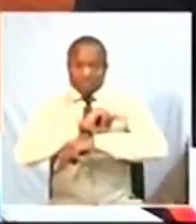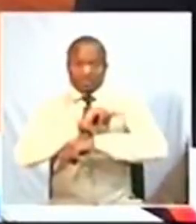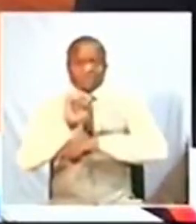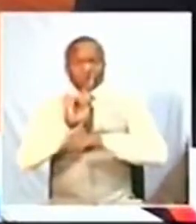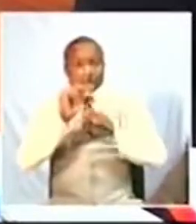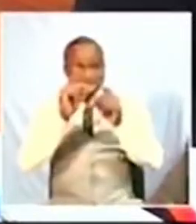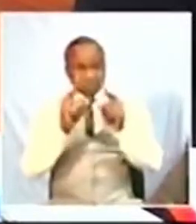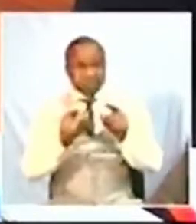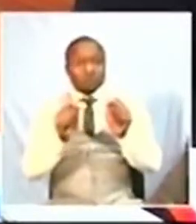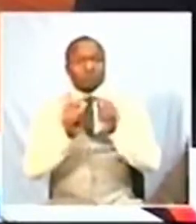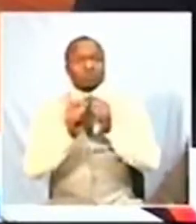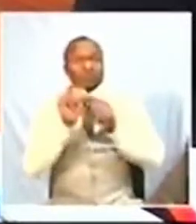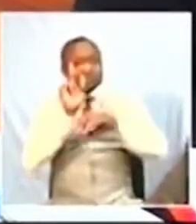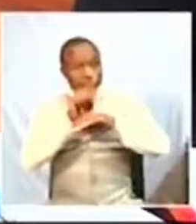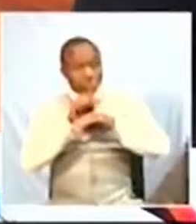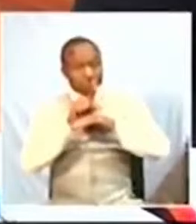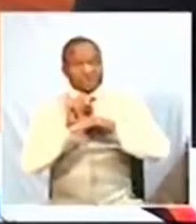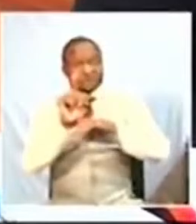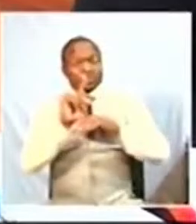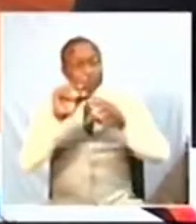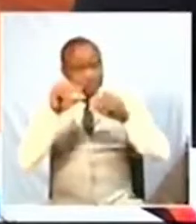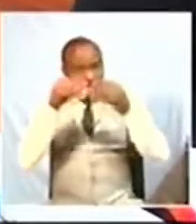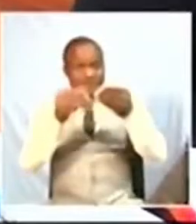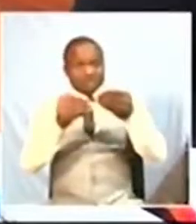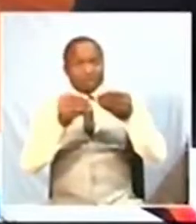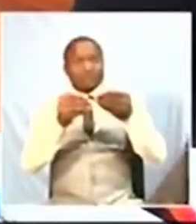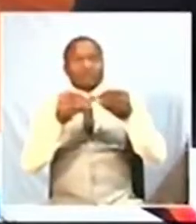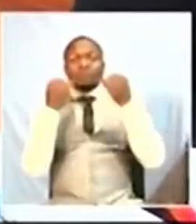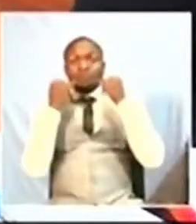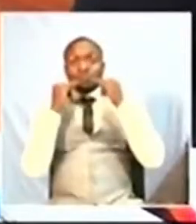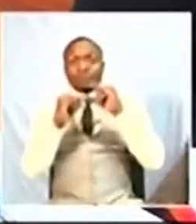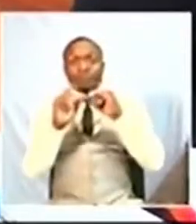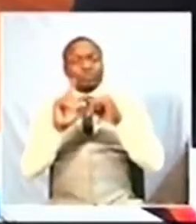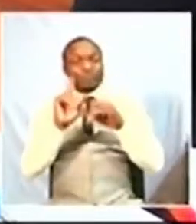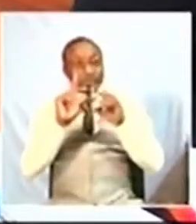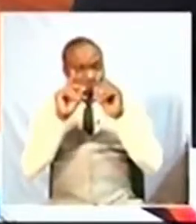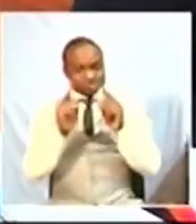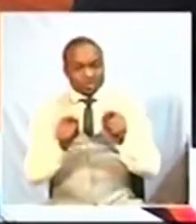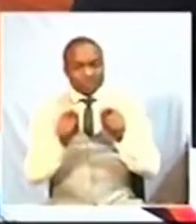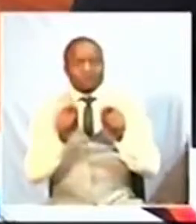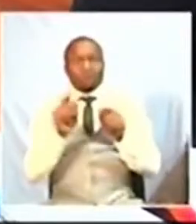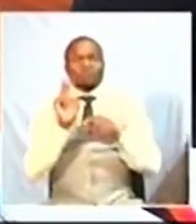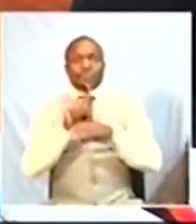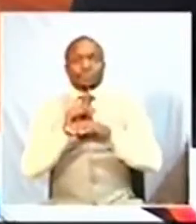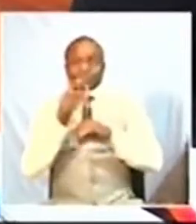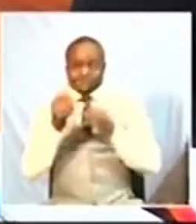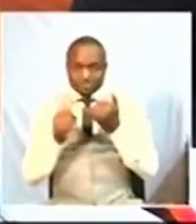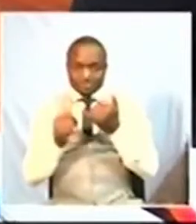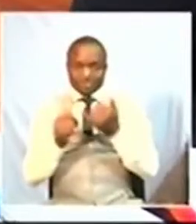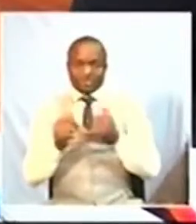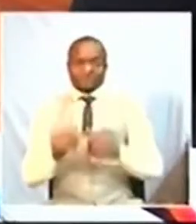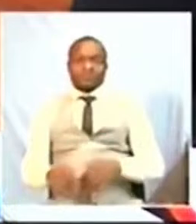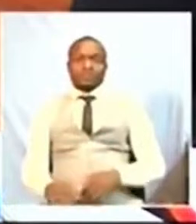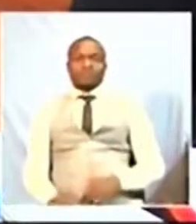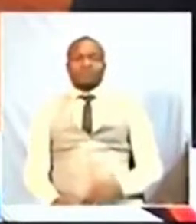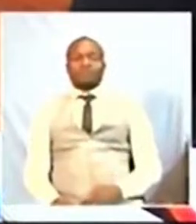that's why we went further to give where we are with these projects, that they are complete.